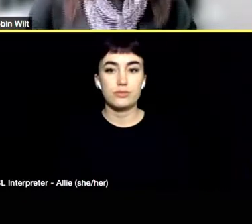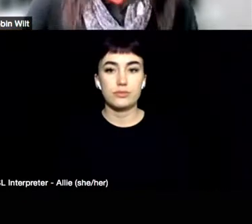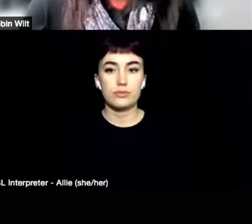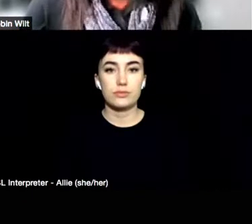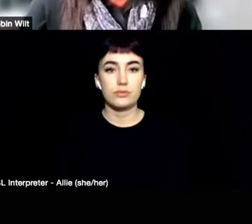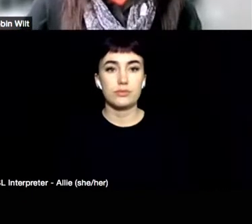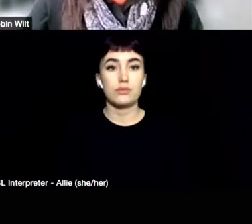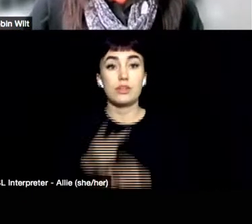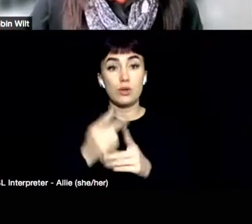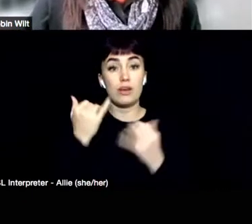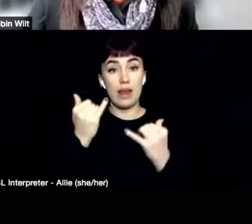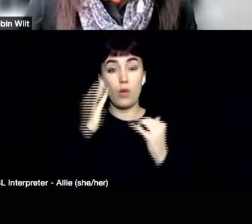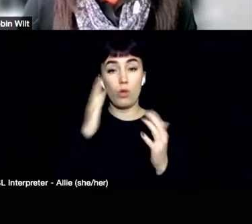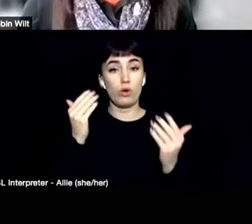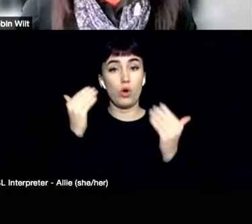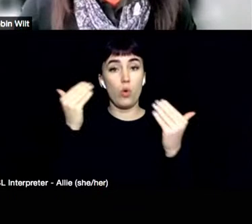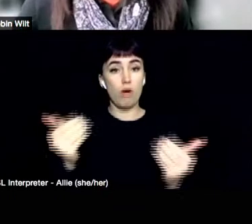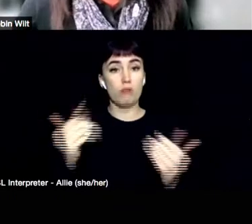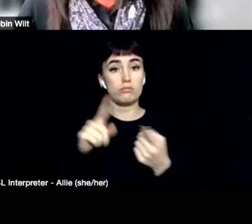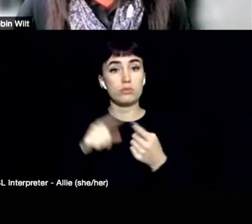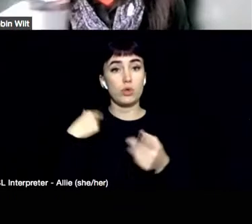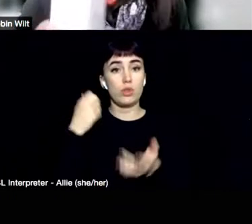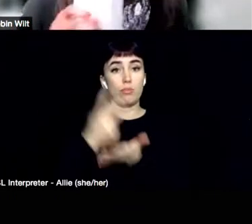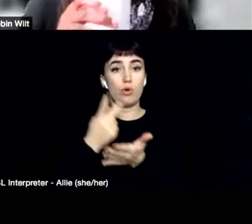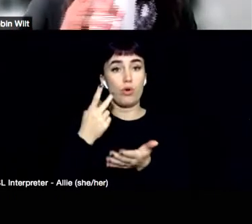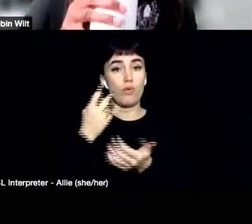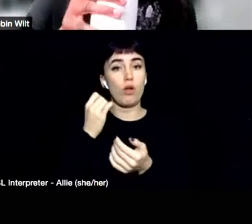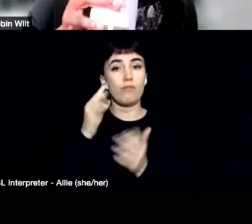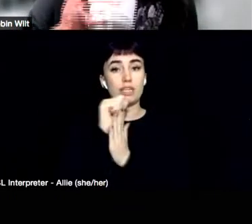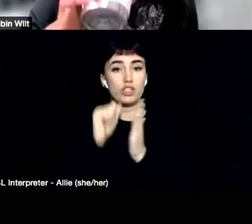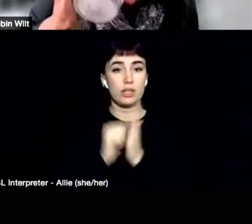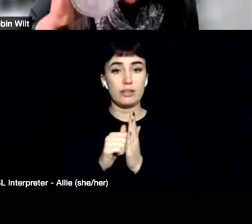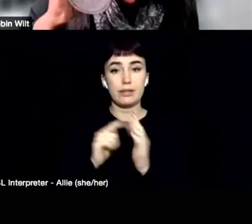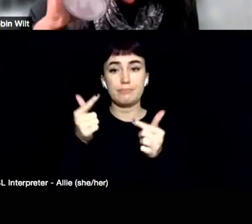Now we'll go on to the approval of the agenda.